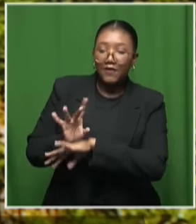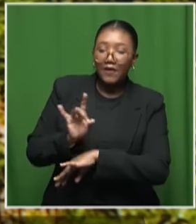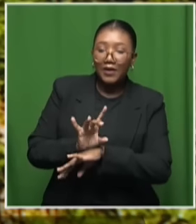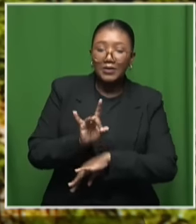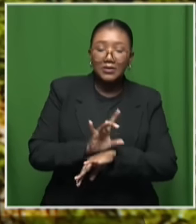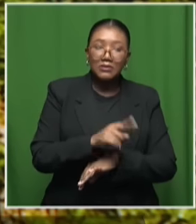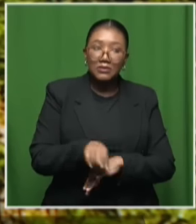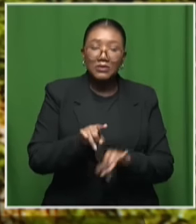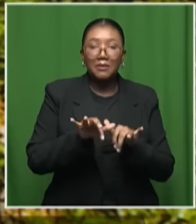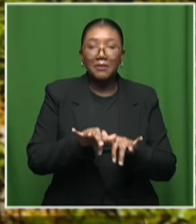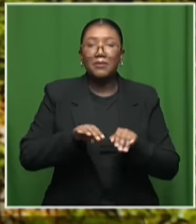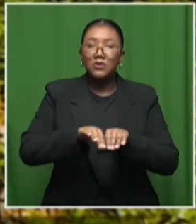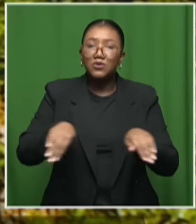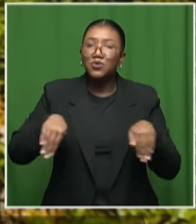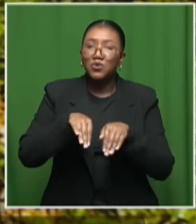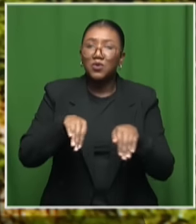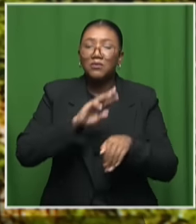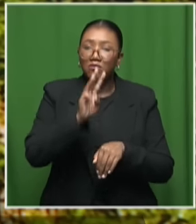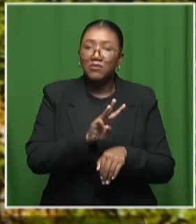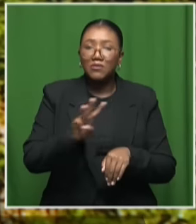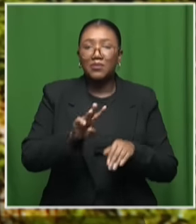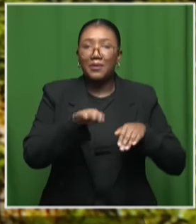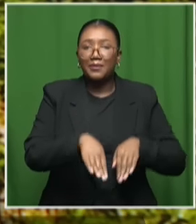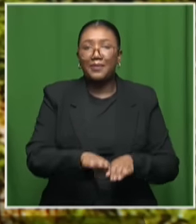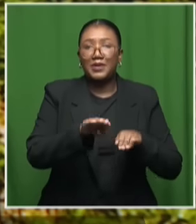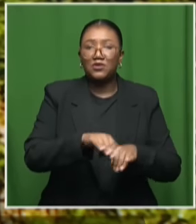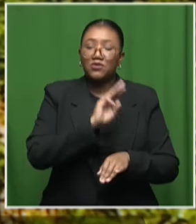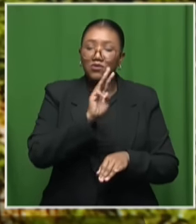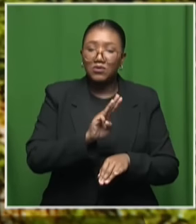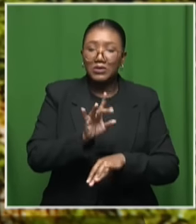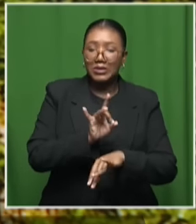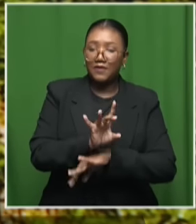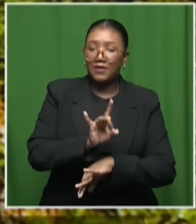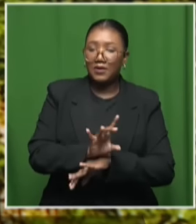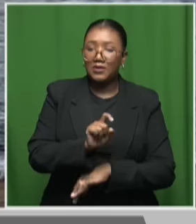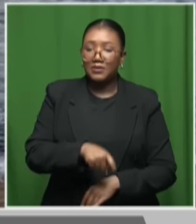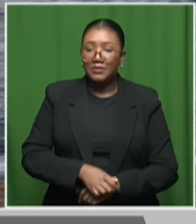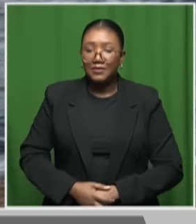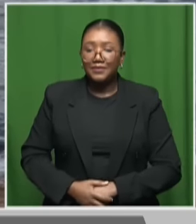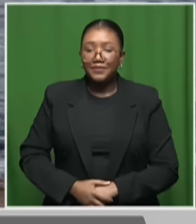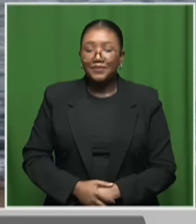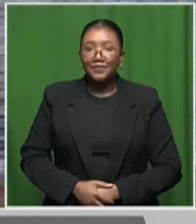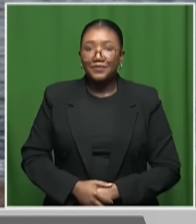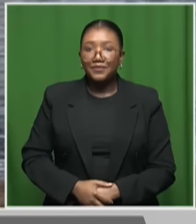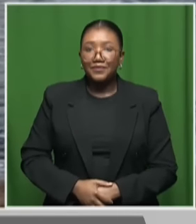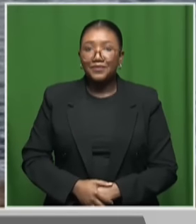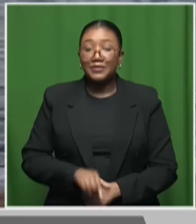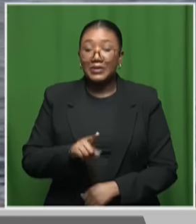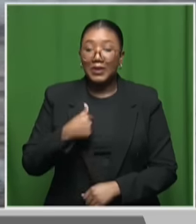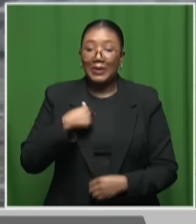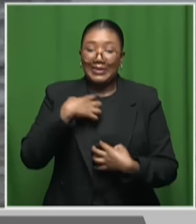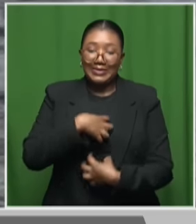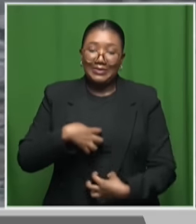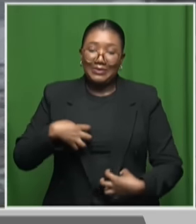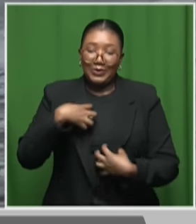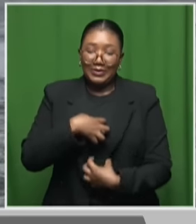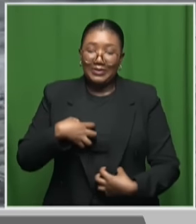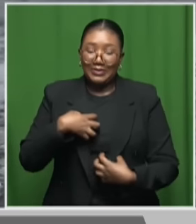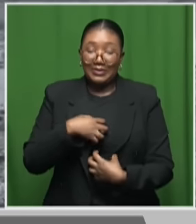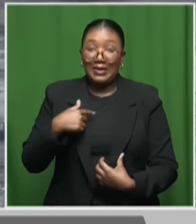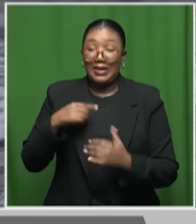have for people when they are going to be going to beaches to swim and enjoy themselves? It always is a very emotional experience having to deal with